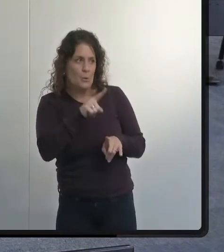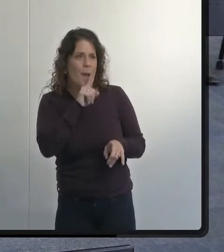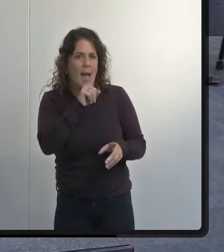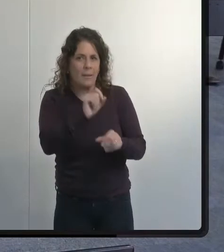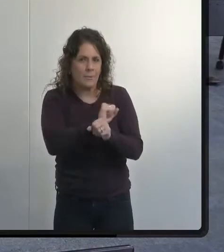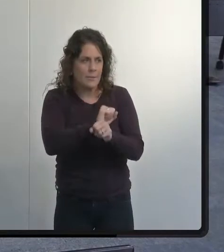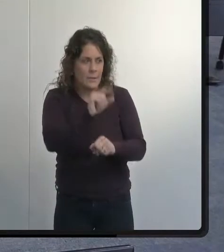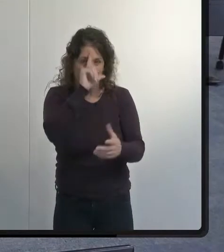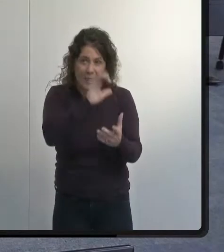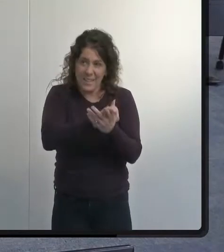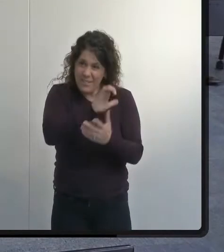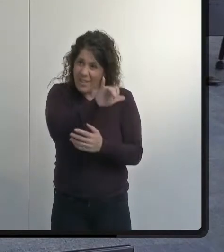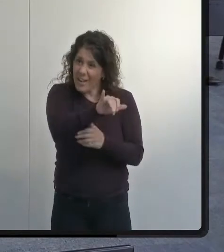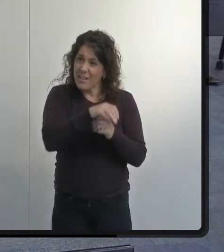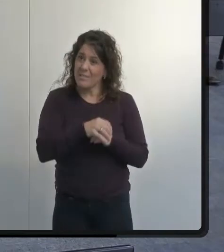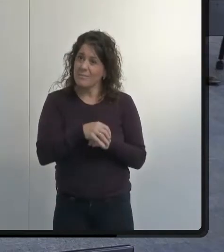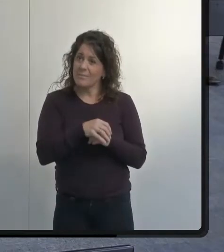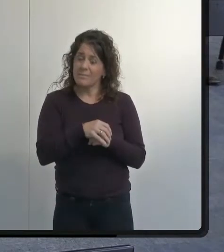date? And